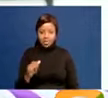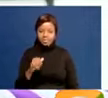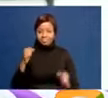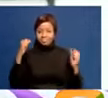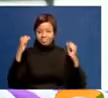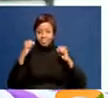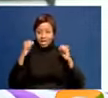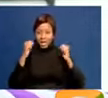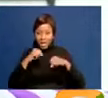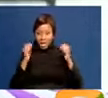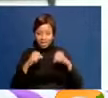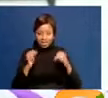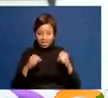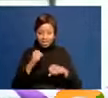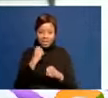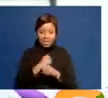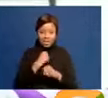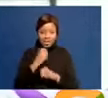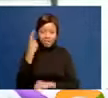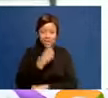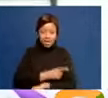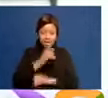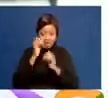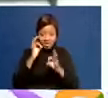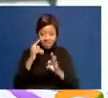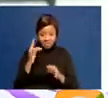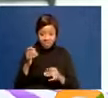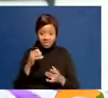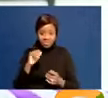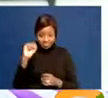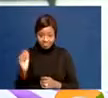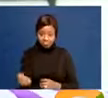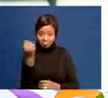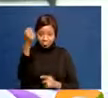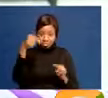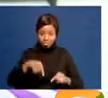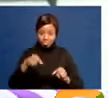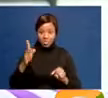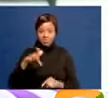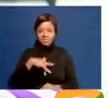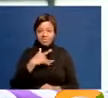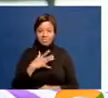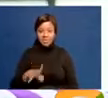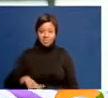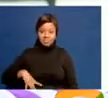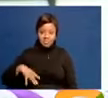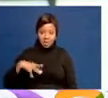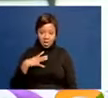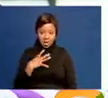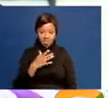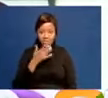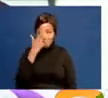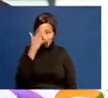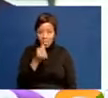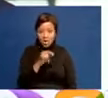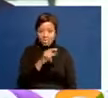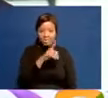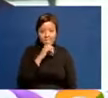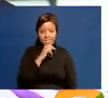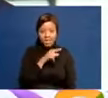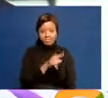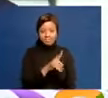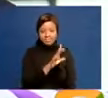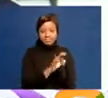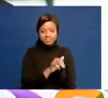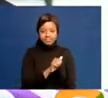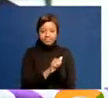if he was to wake up today, I'm sure he would be proud of the labor movement. He would be proud of Francis Atwoli because of the work